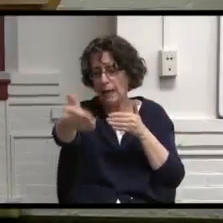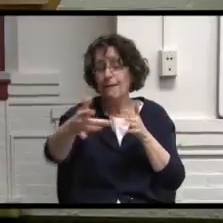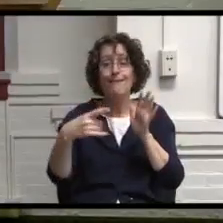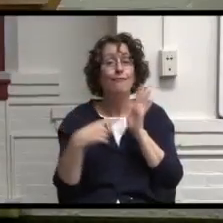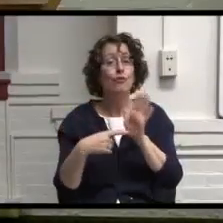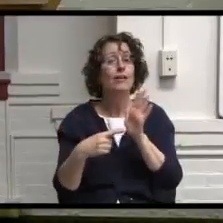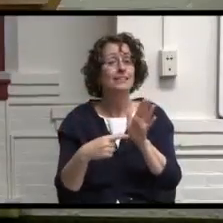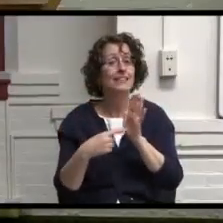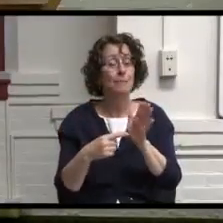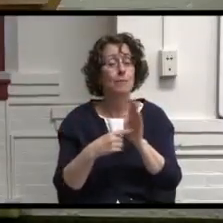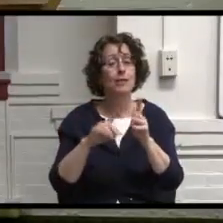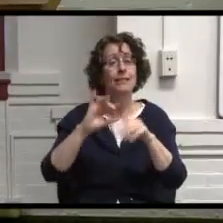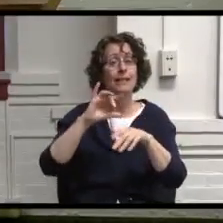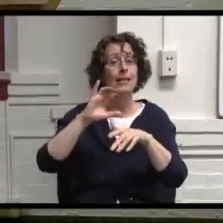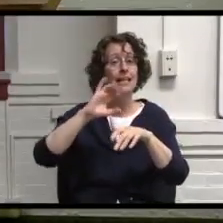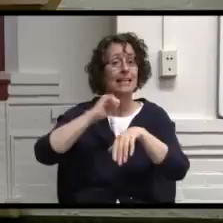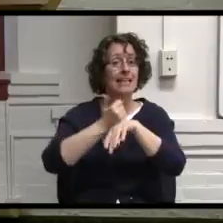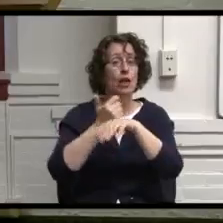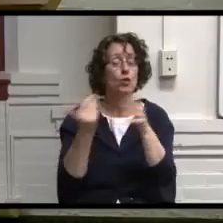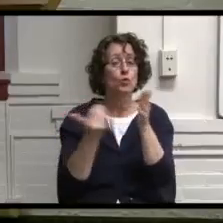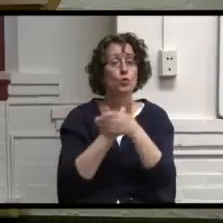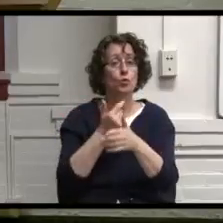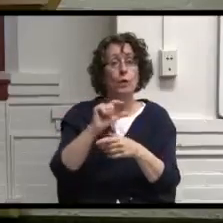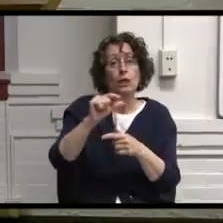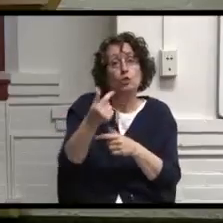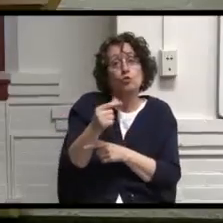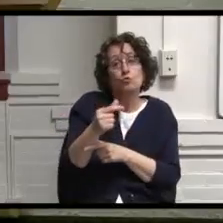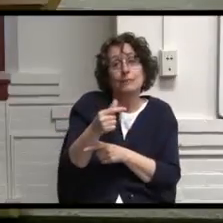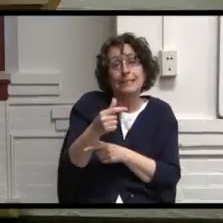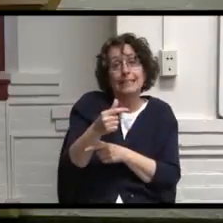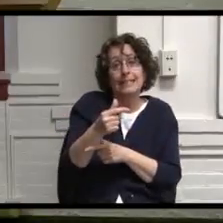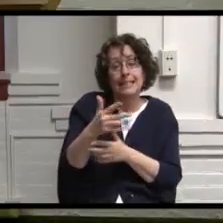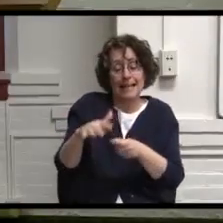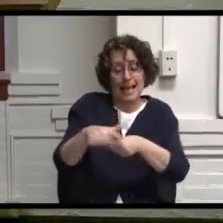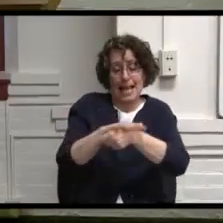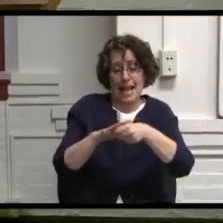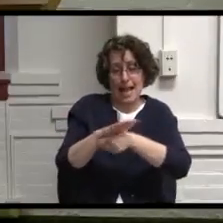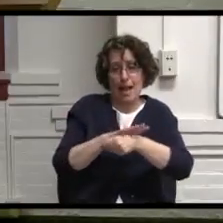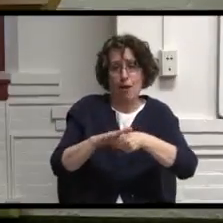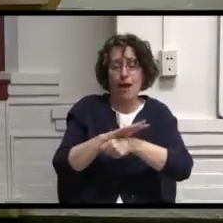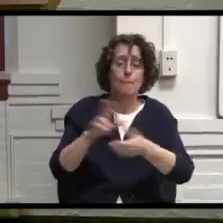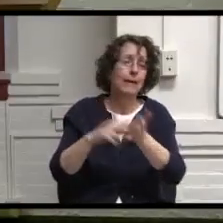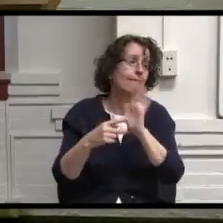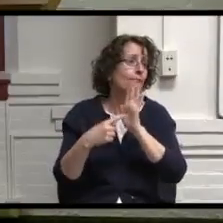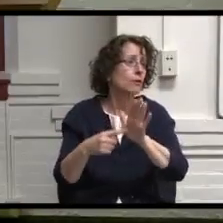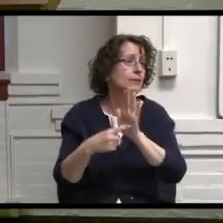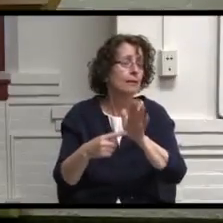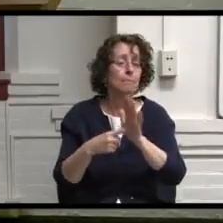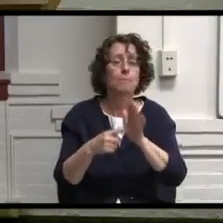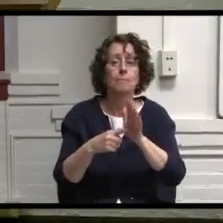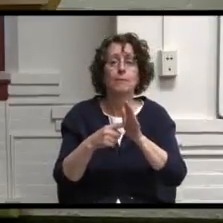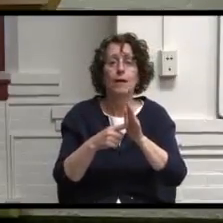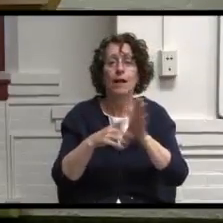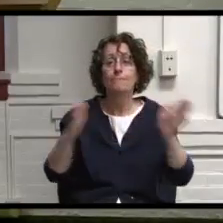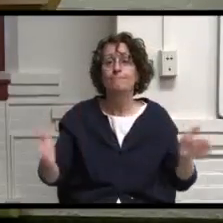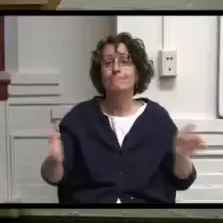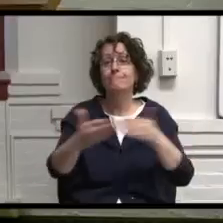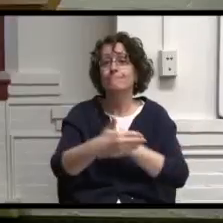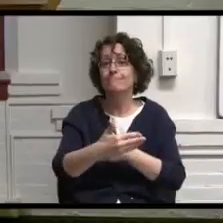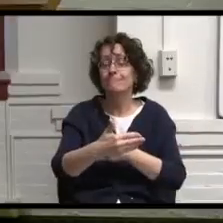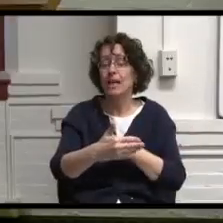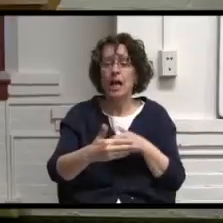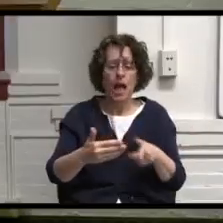the burials would be green in nature, i.e. either the casket would be made of a very easily